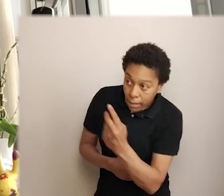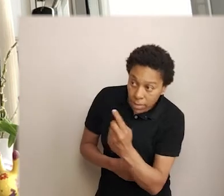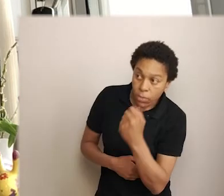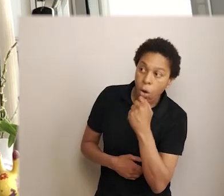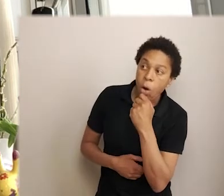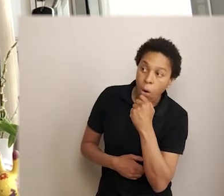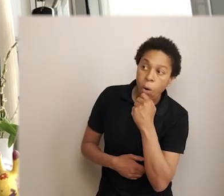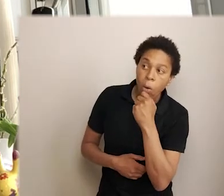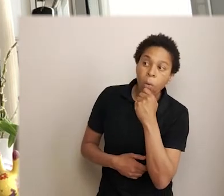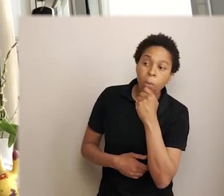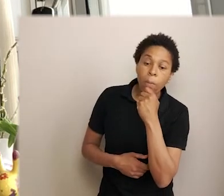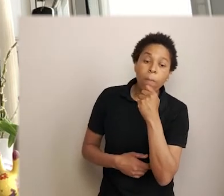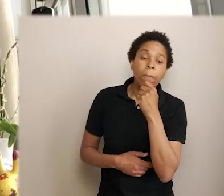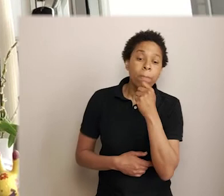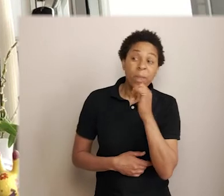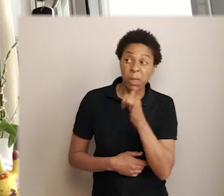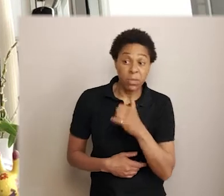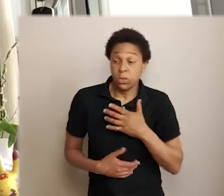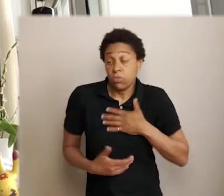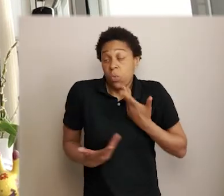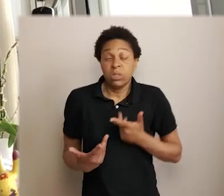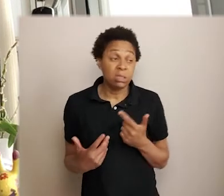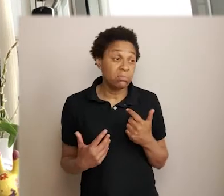I suppose they just went in for a night out.